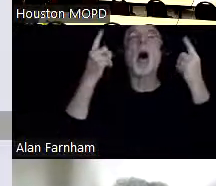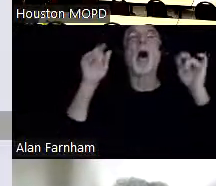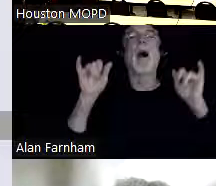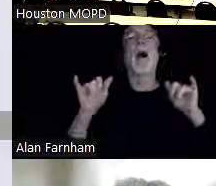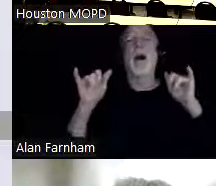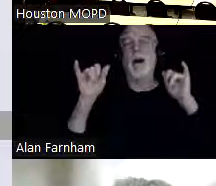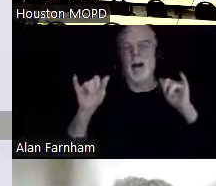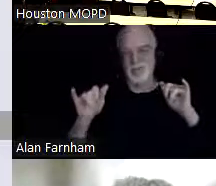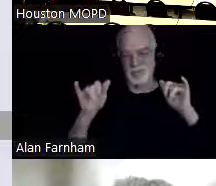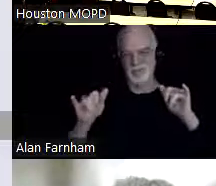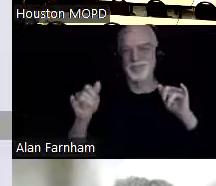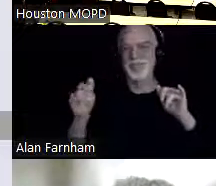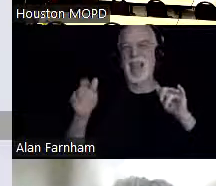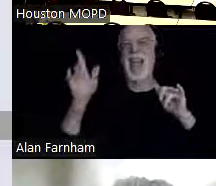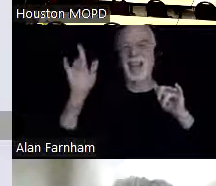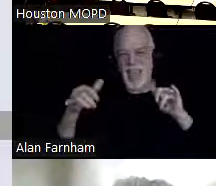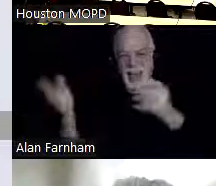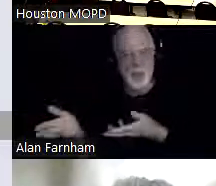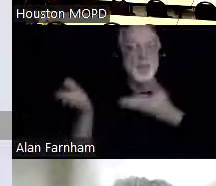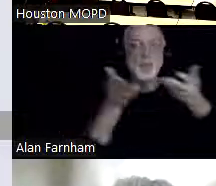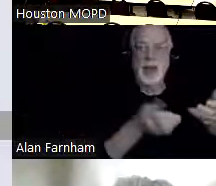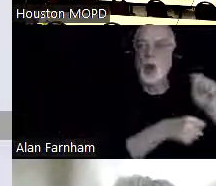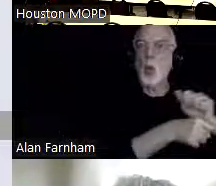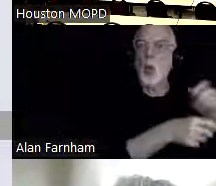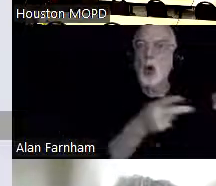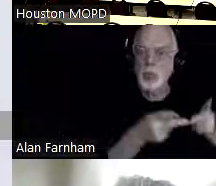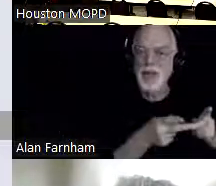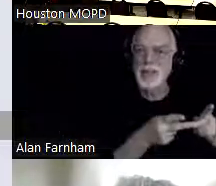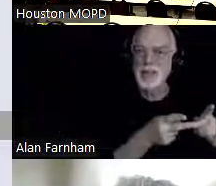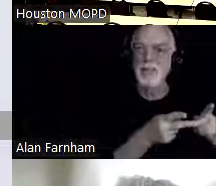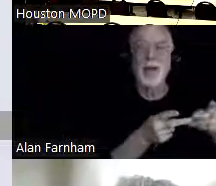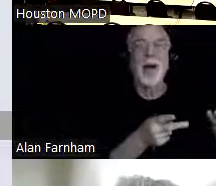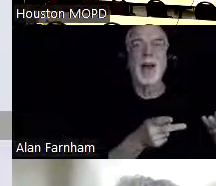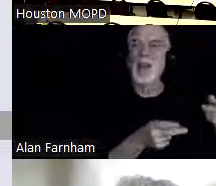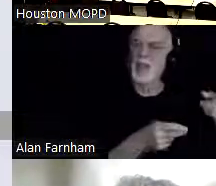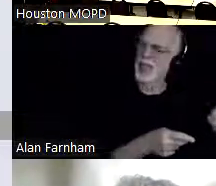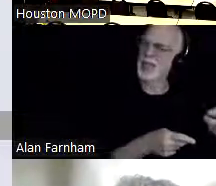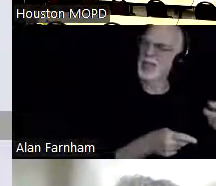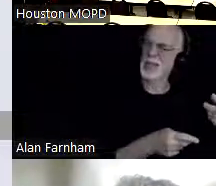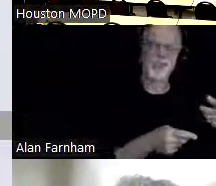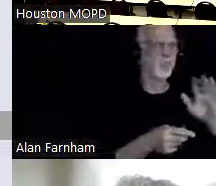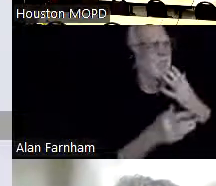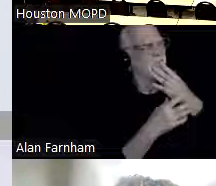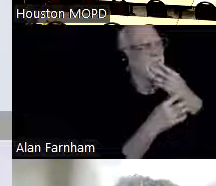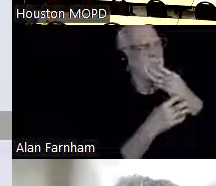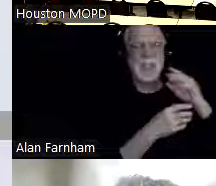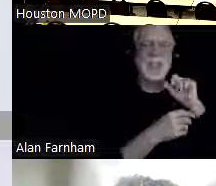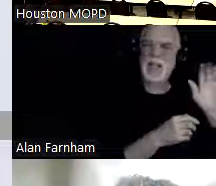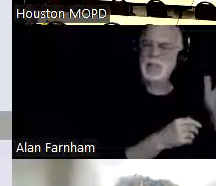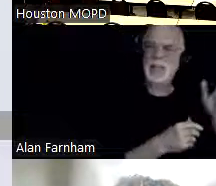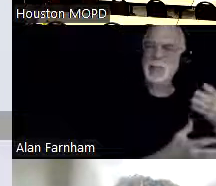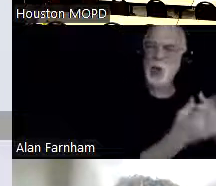workplace. I could look around the workplace and say, this doesn't seem inclusive. But